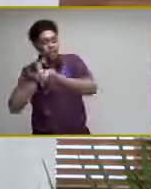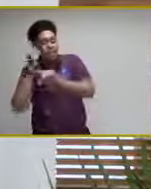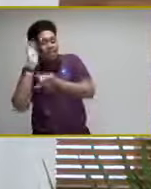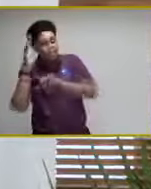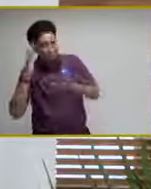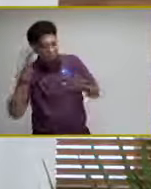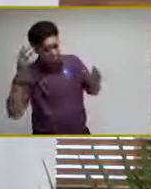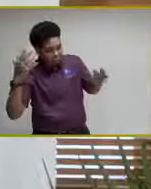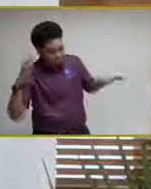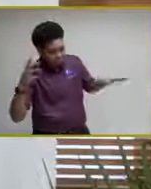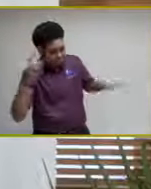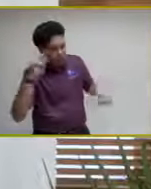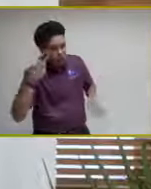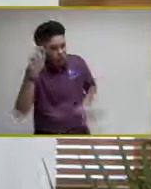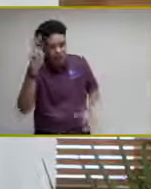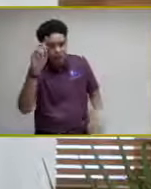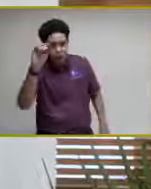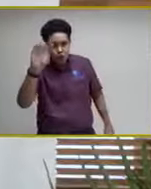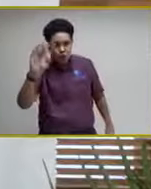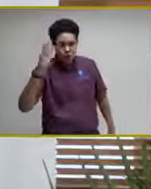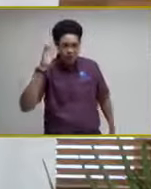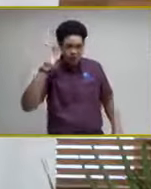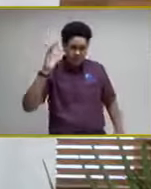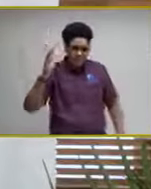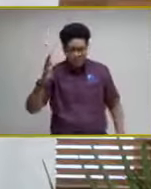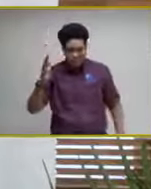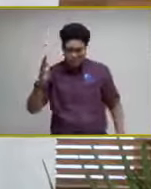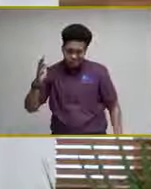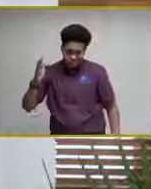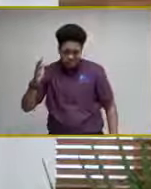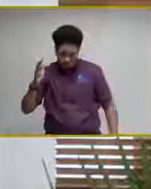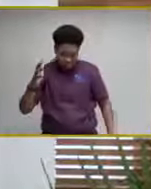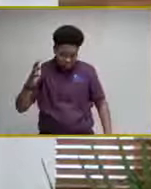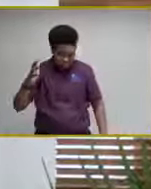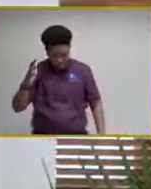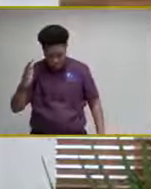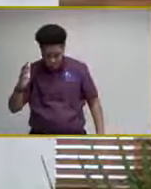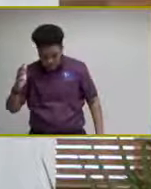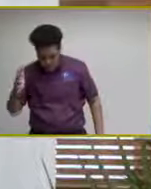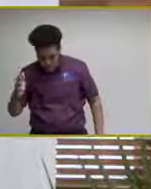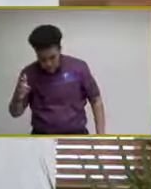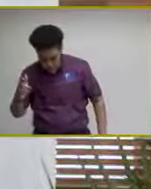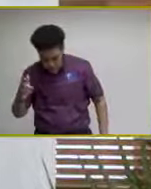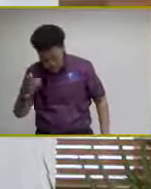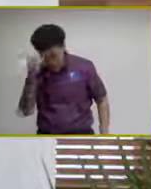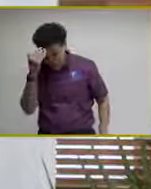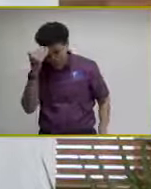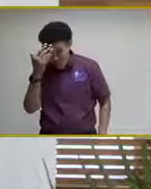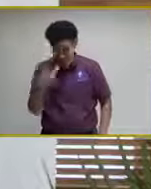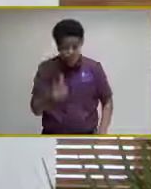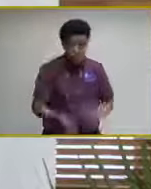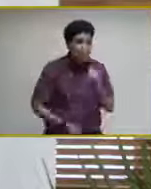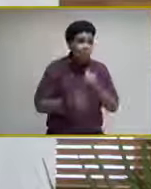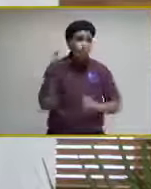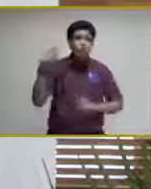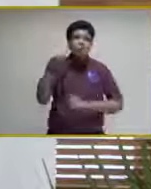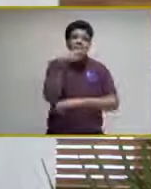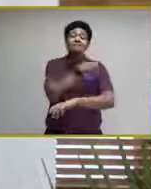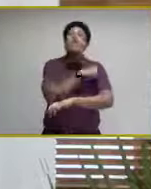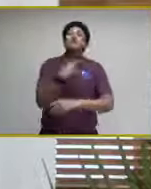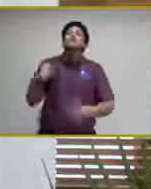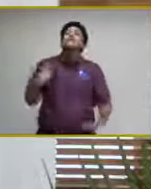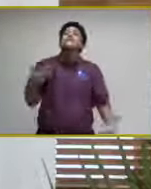made for your second dose. And we'll call, and as you know, most of the vaccines that